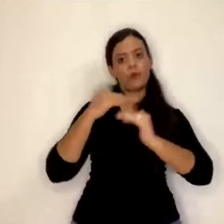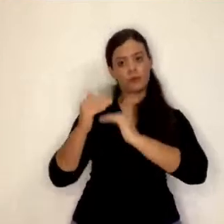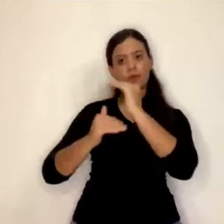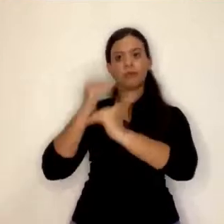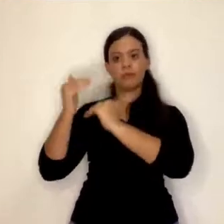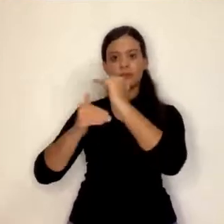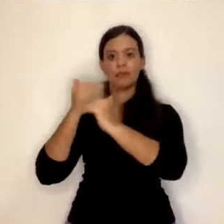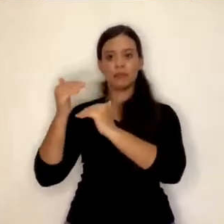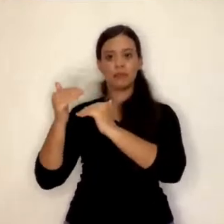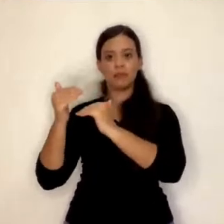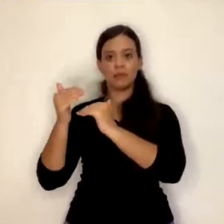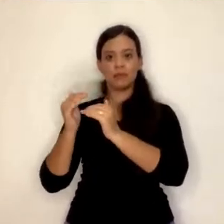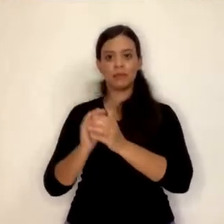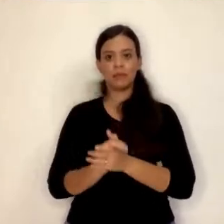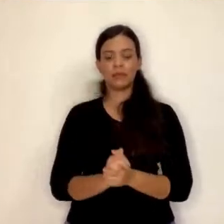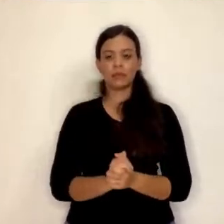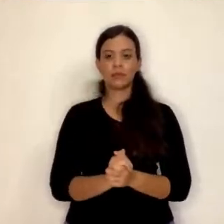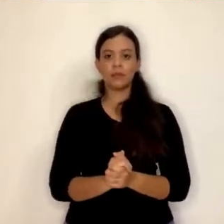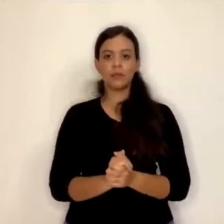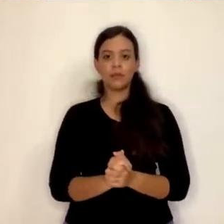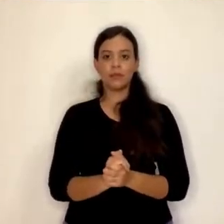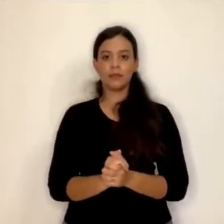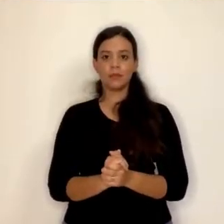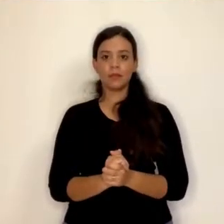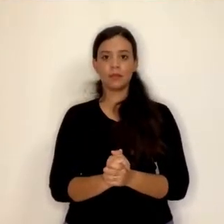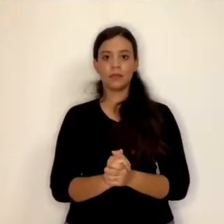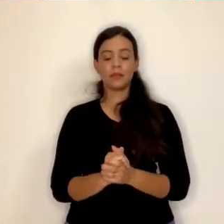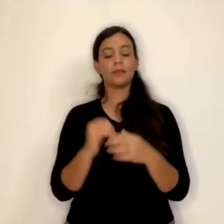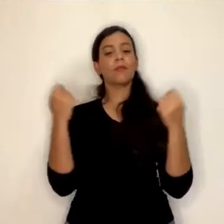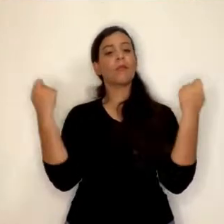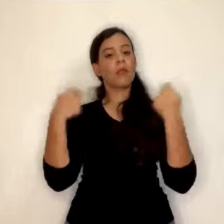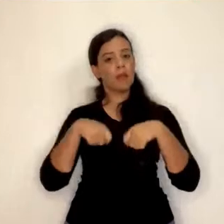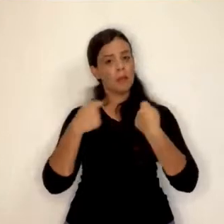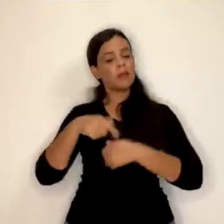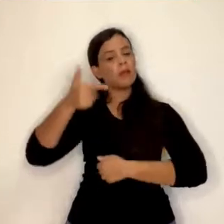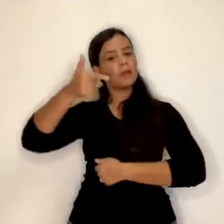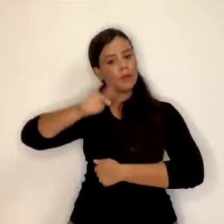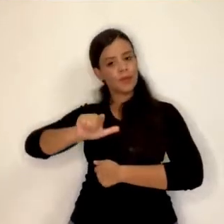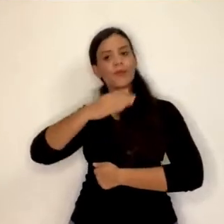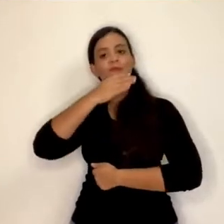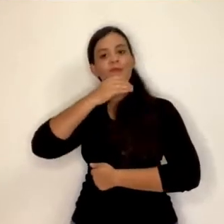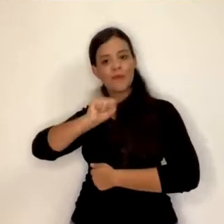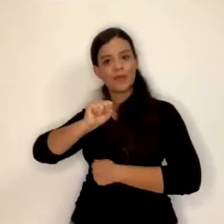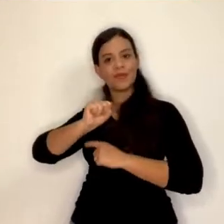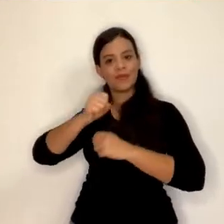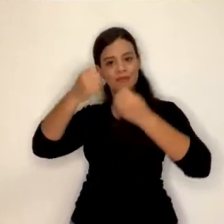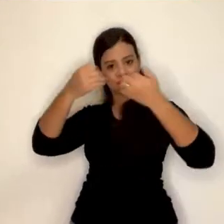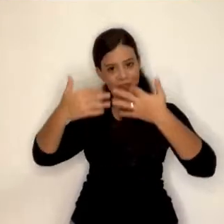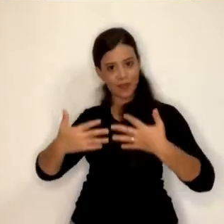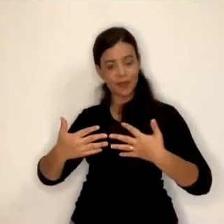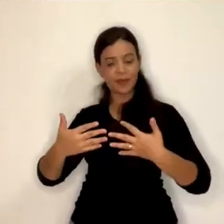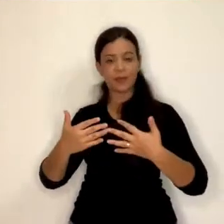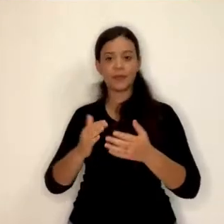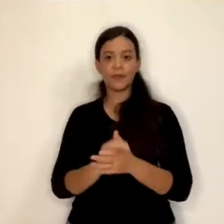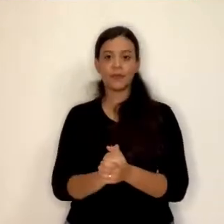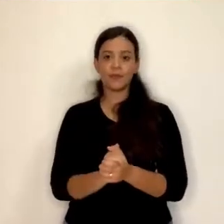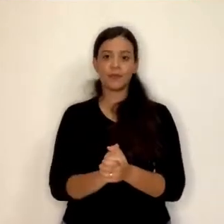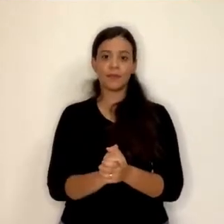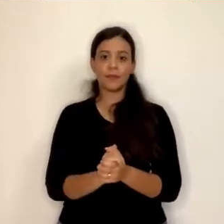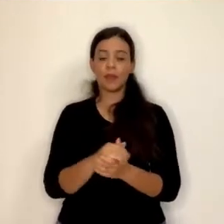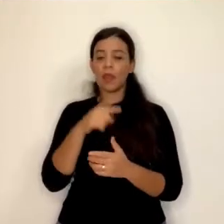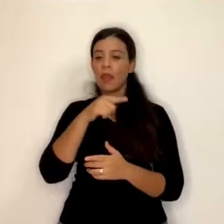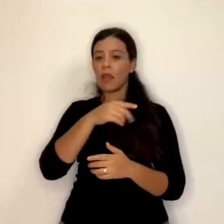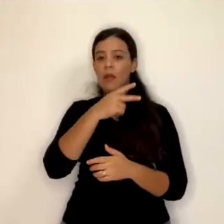a project that needs to be, I think we need to repeat Paulo